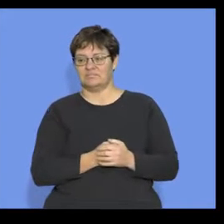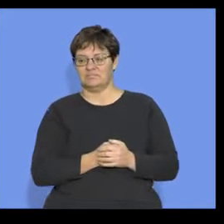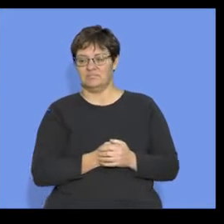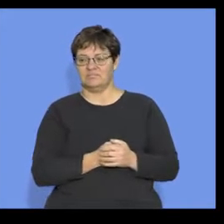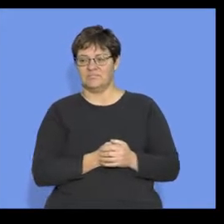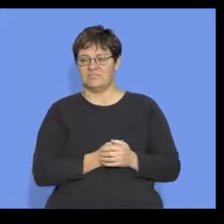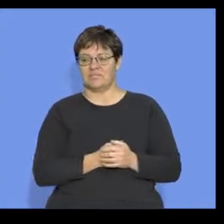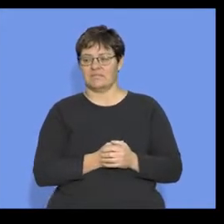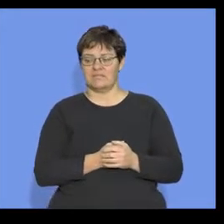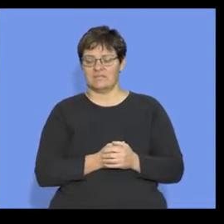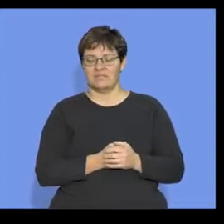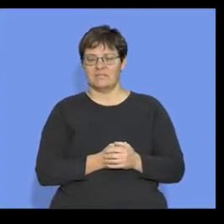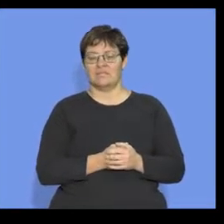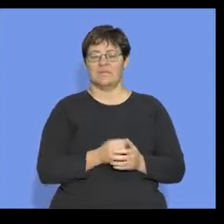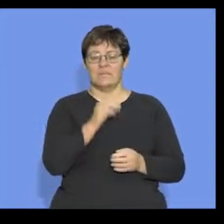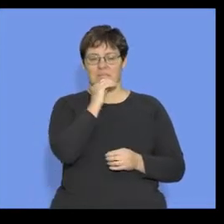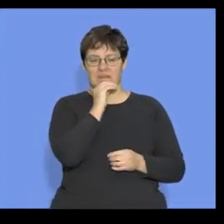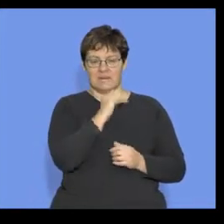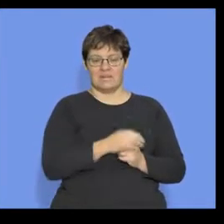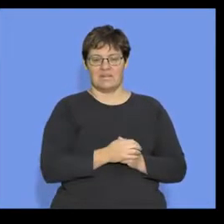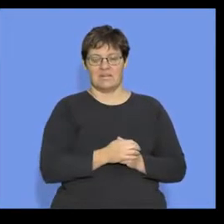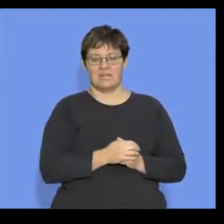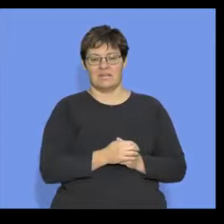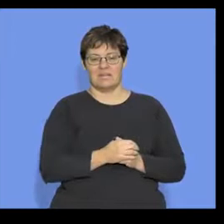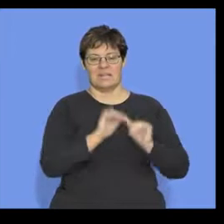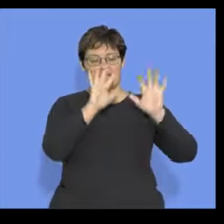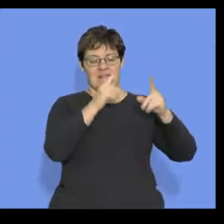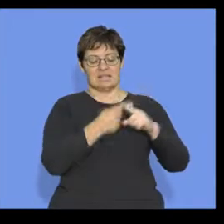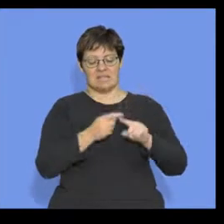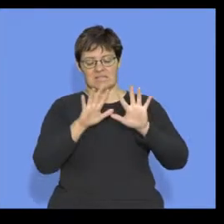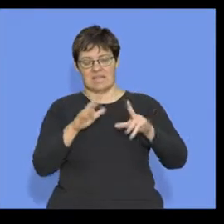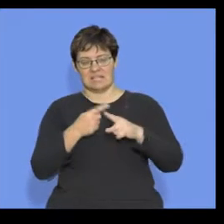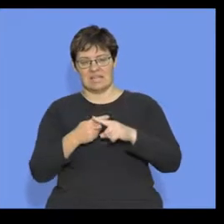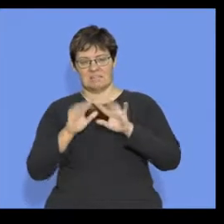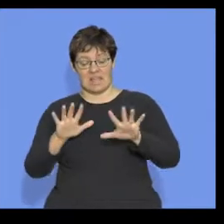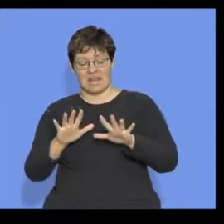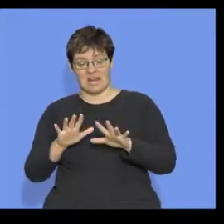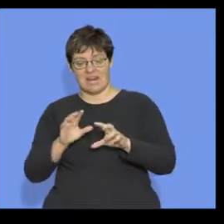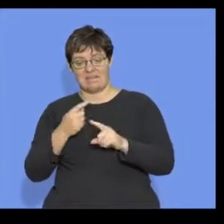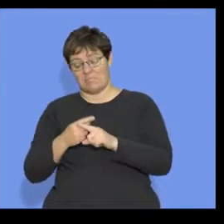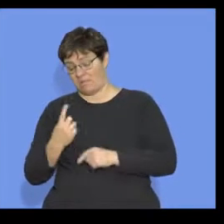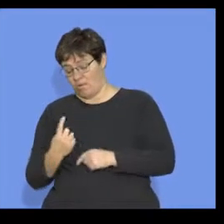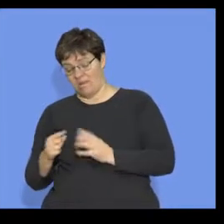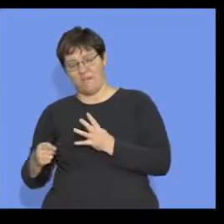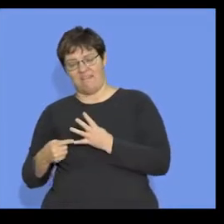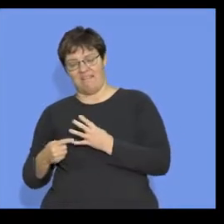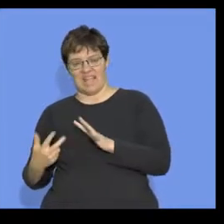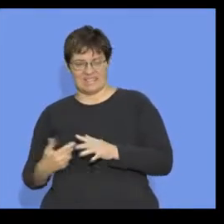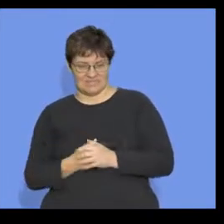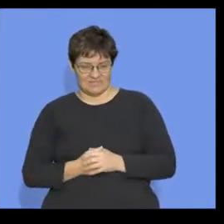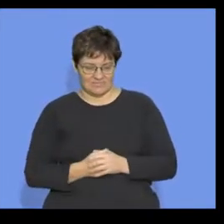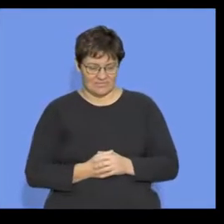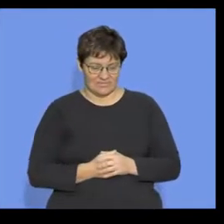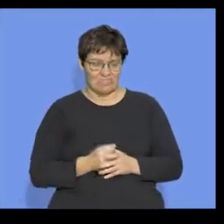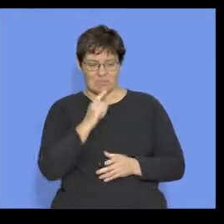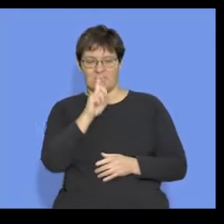the number of ways of arranging other three digits will be 10 times 10 times 10. Are we together? Which is